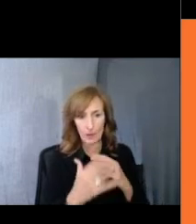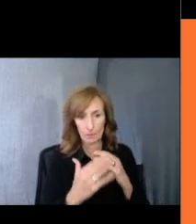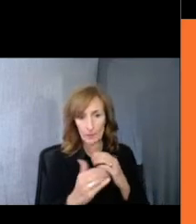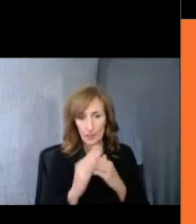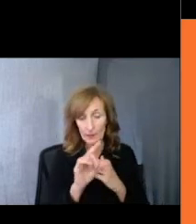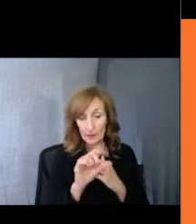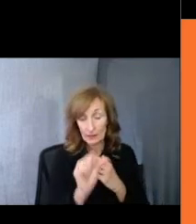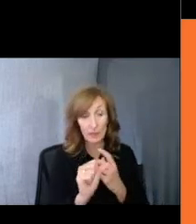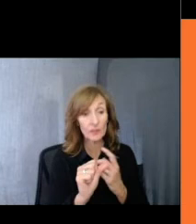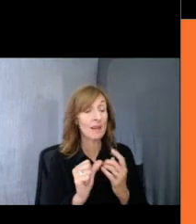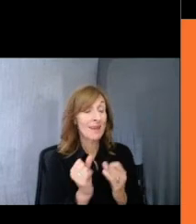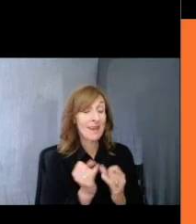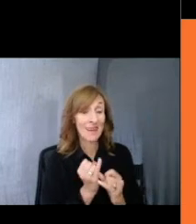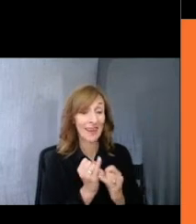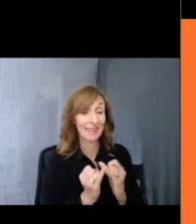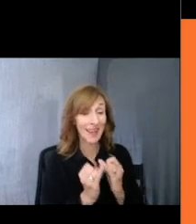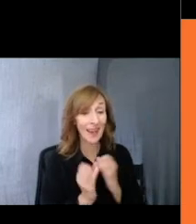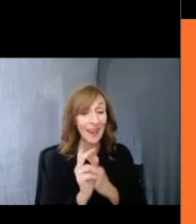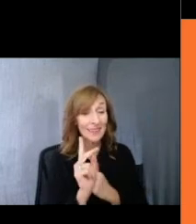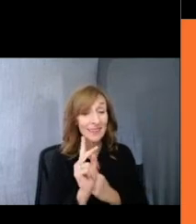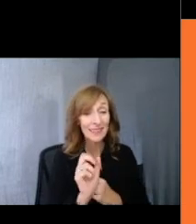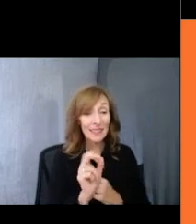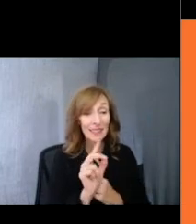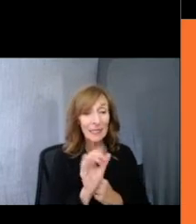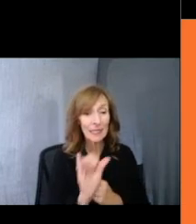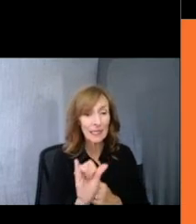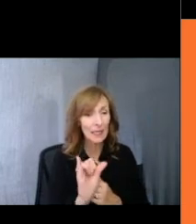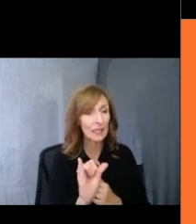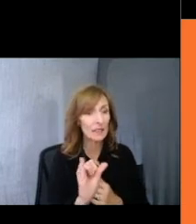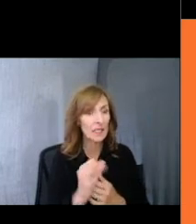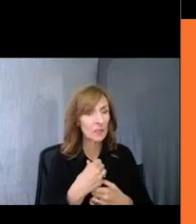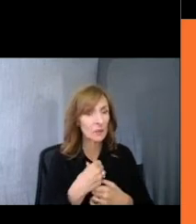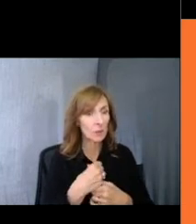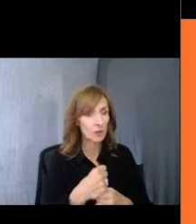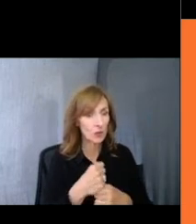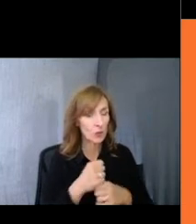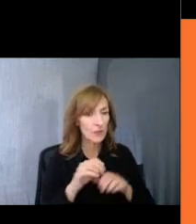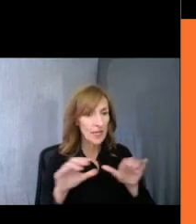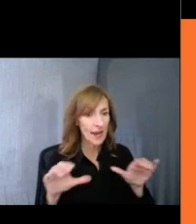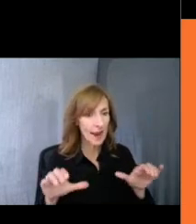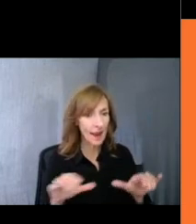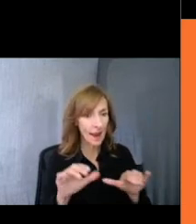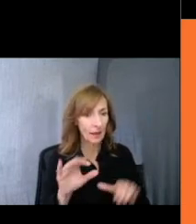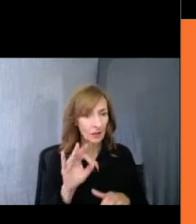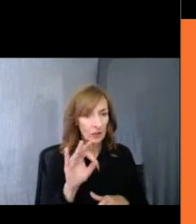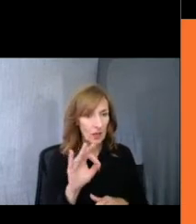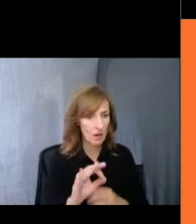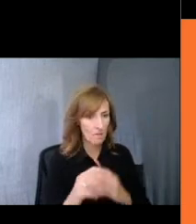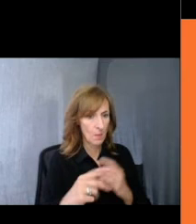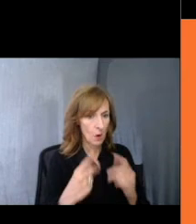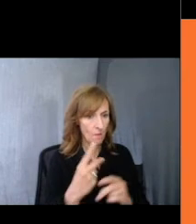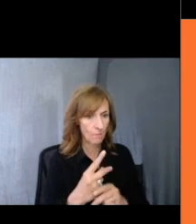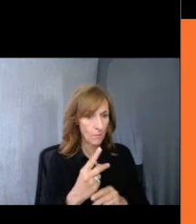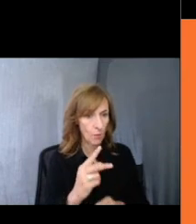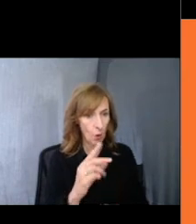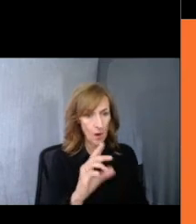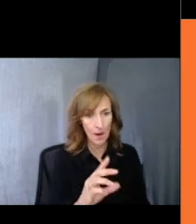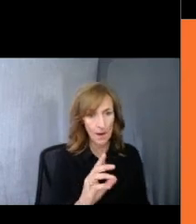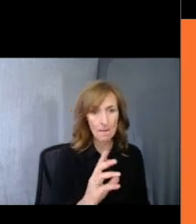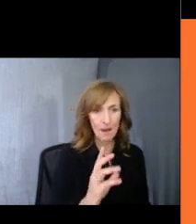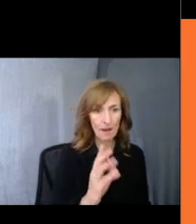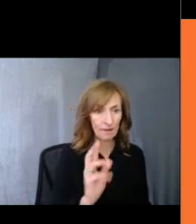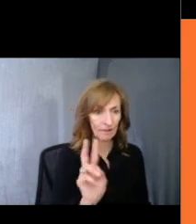in producing the active form of vitamin D. Again, something you may not think about, right? You think of vitamin D and skin and sunshine